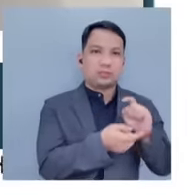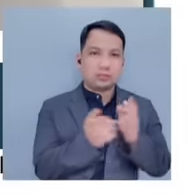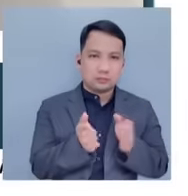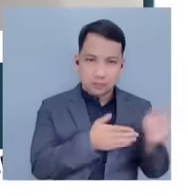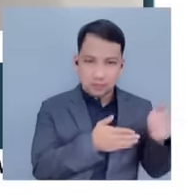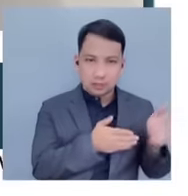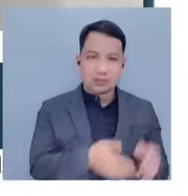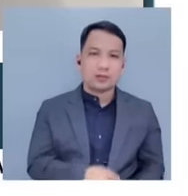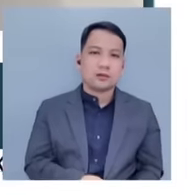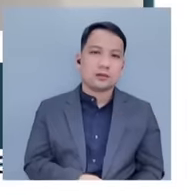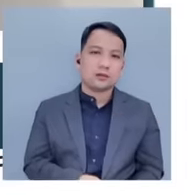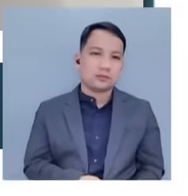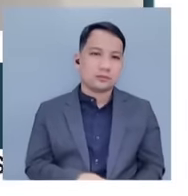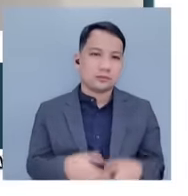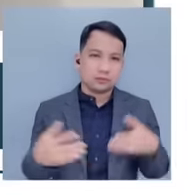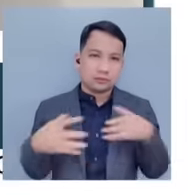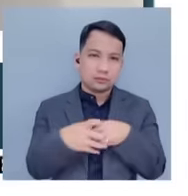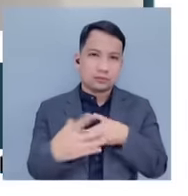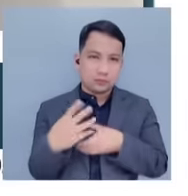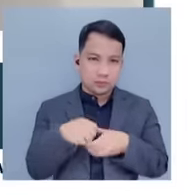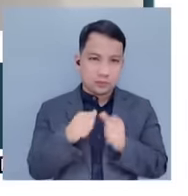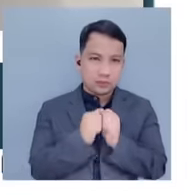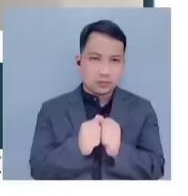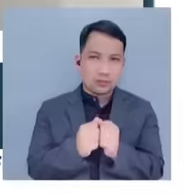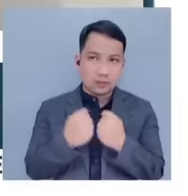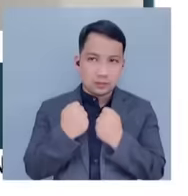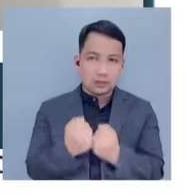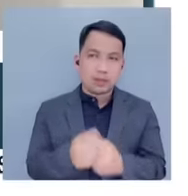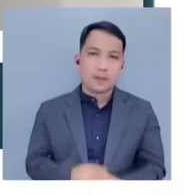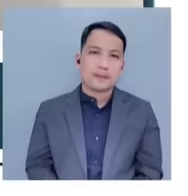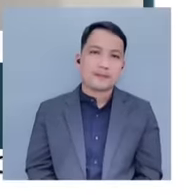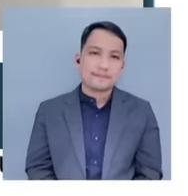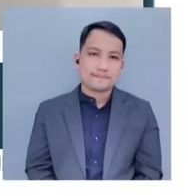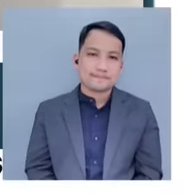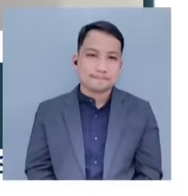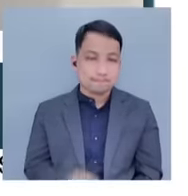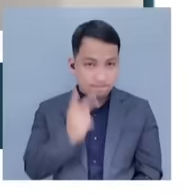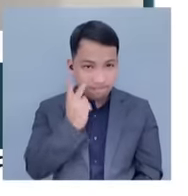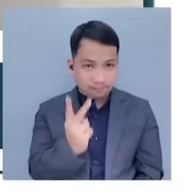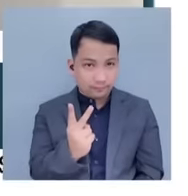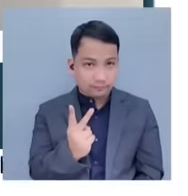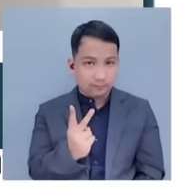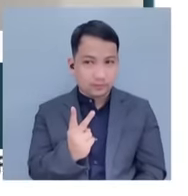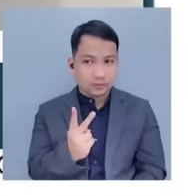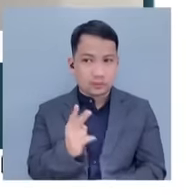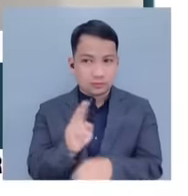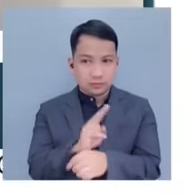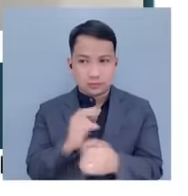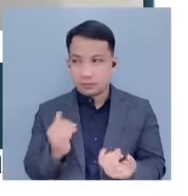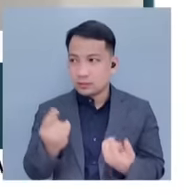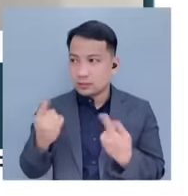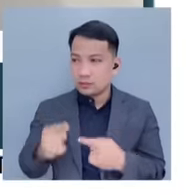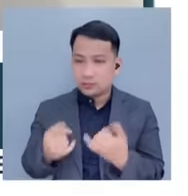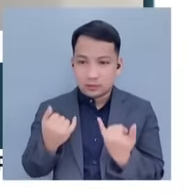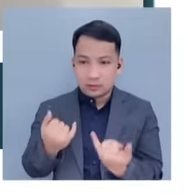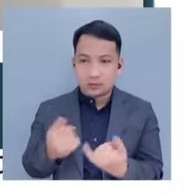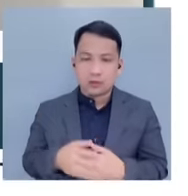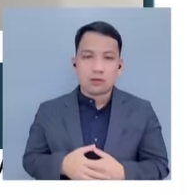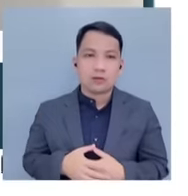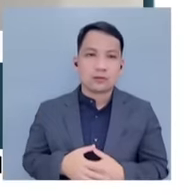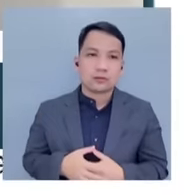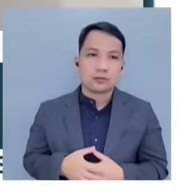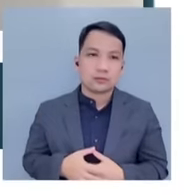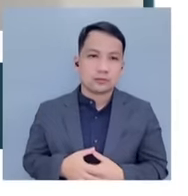their forces, their strategies, and seize the moment in what's happening right now. They